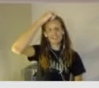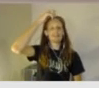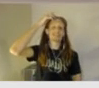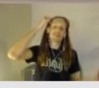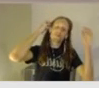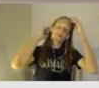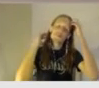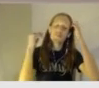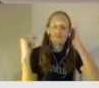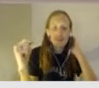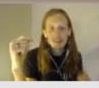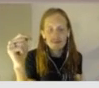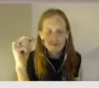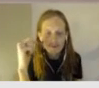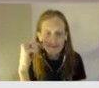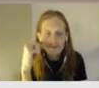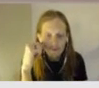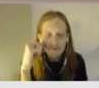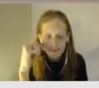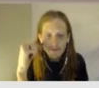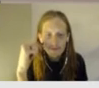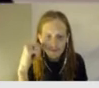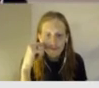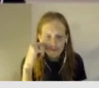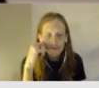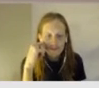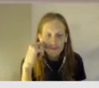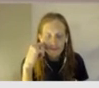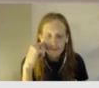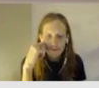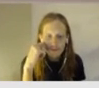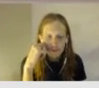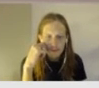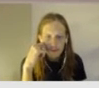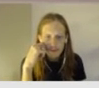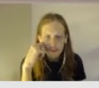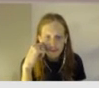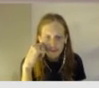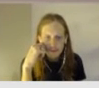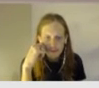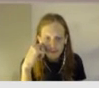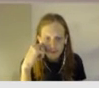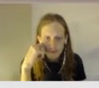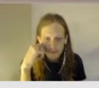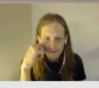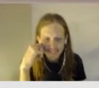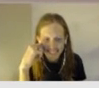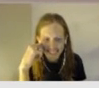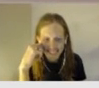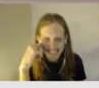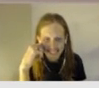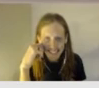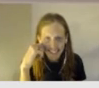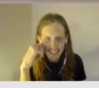Fuji cameras, for me, do the job. They're small. They're exceptionally well-built. The Houston weather sucks. We are very hot, humid, and